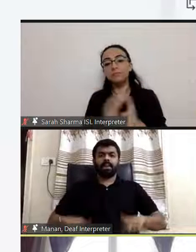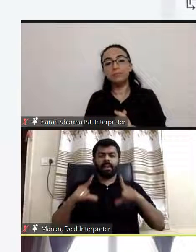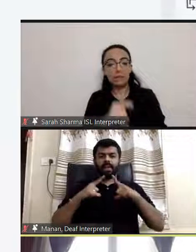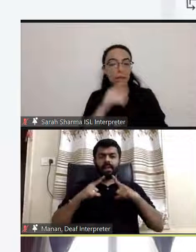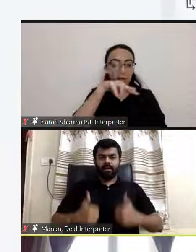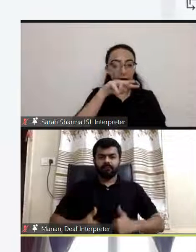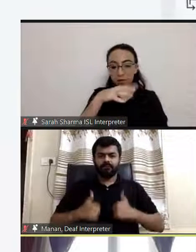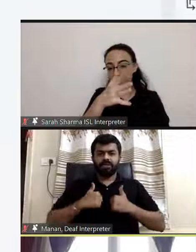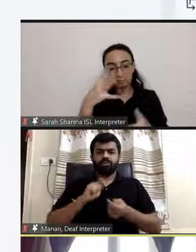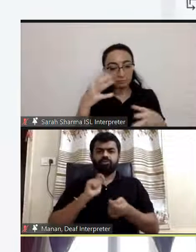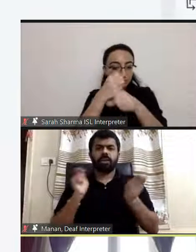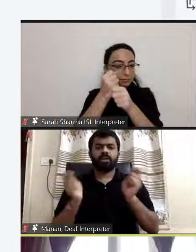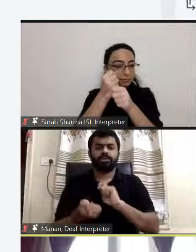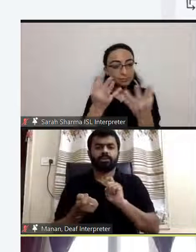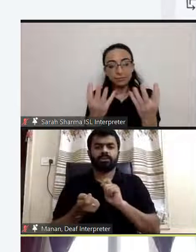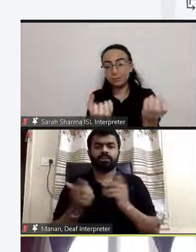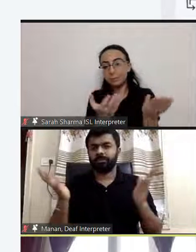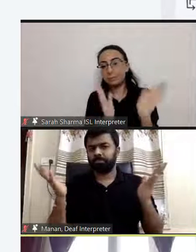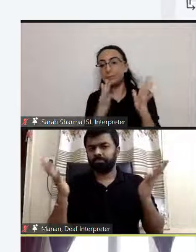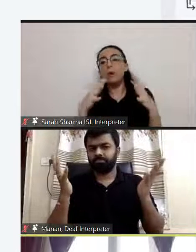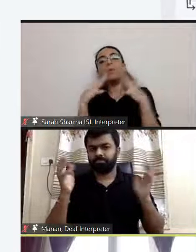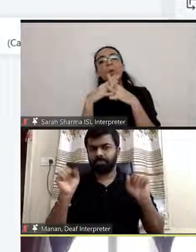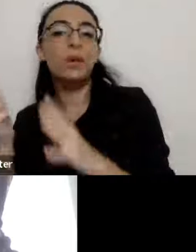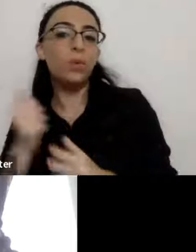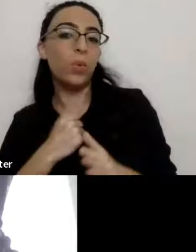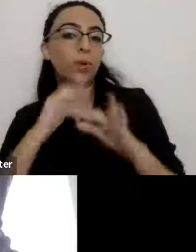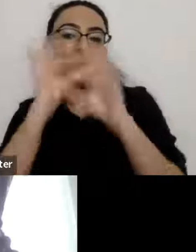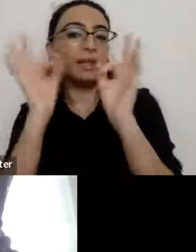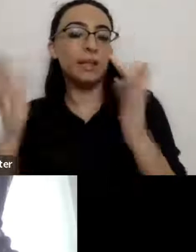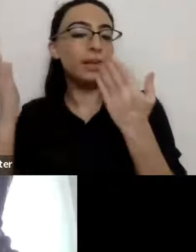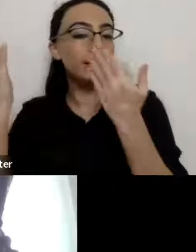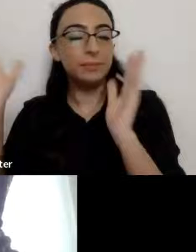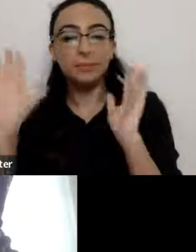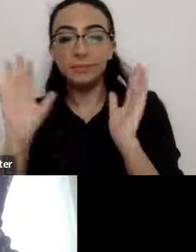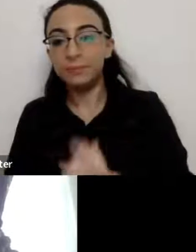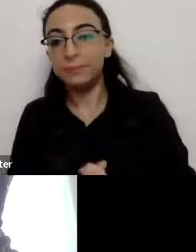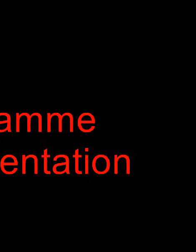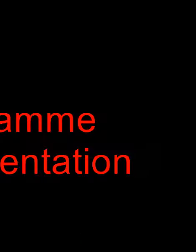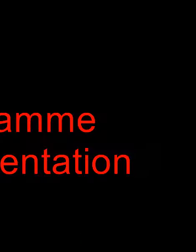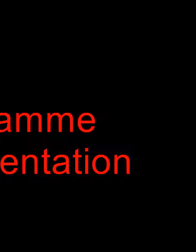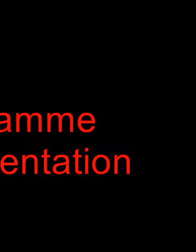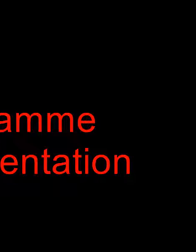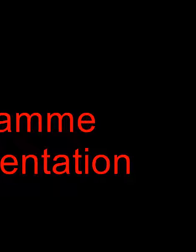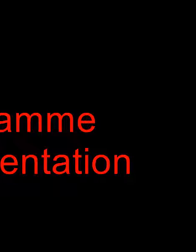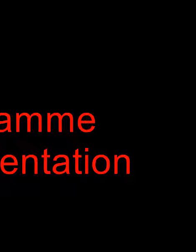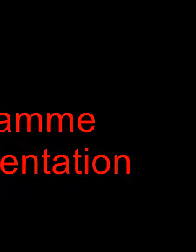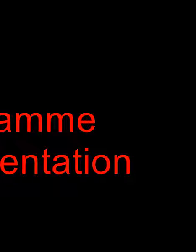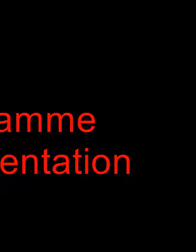poster in the website. Thank you. Thank you. Thank you very much.